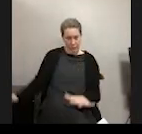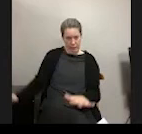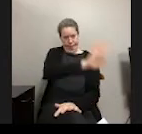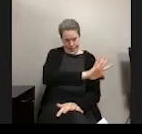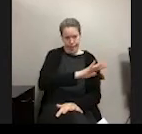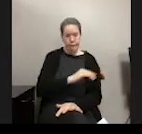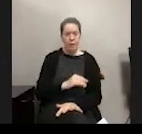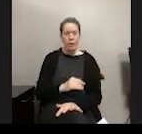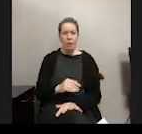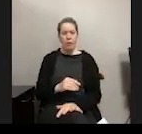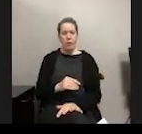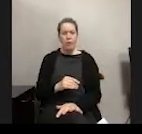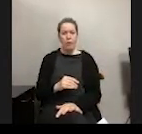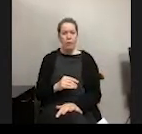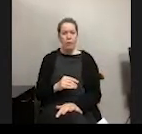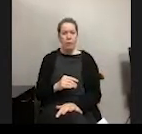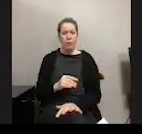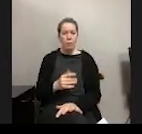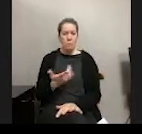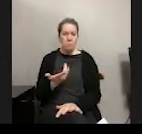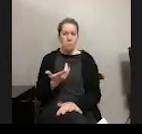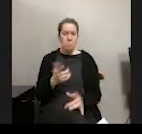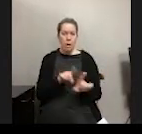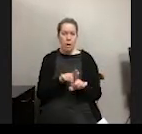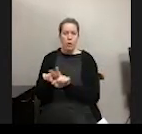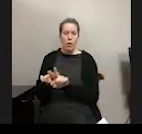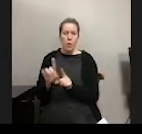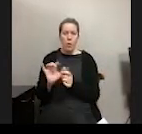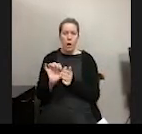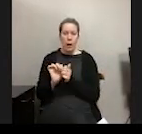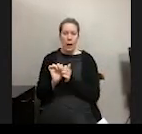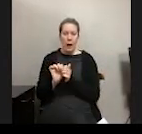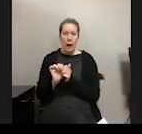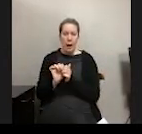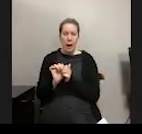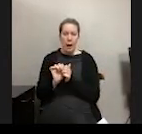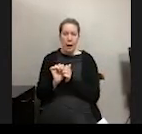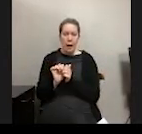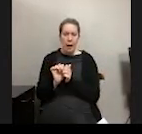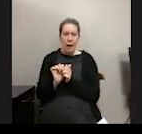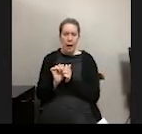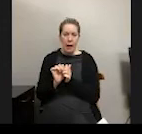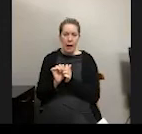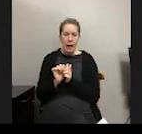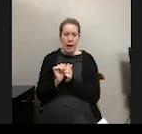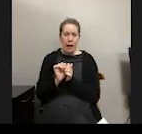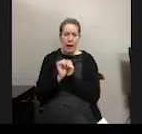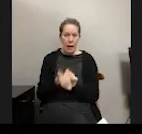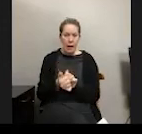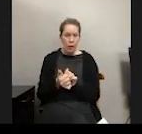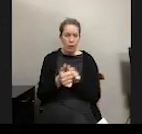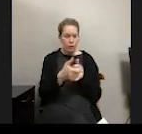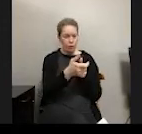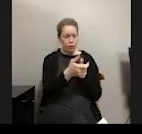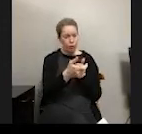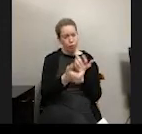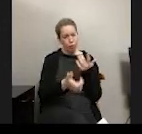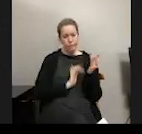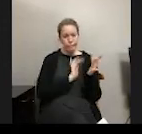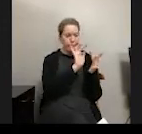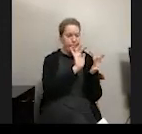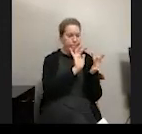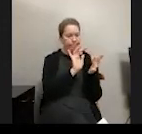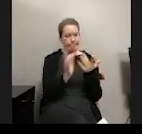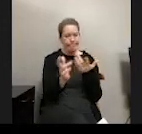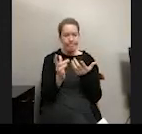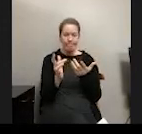pieces, and how to reach all Torontonians to make sure they see themselves reflected in the public art